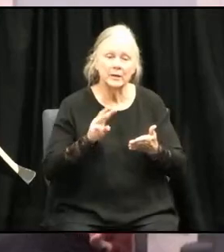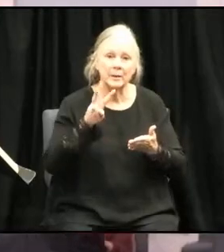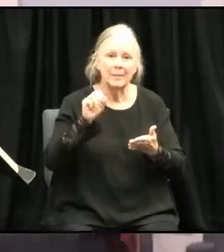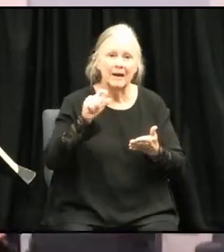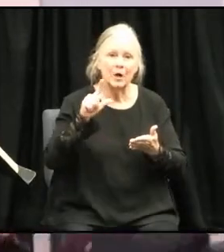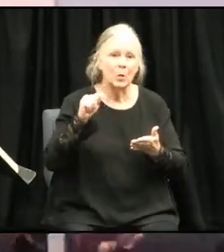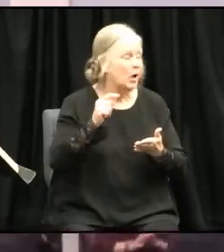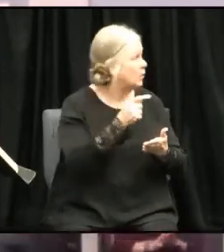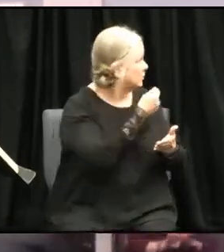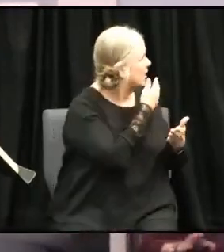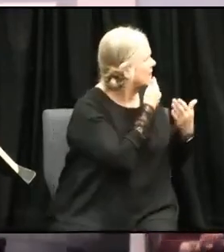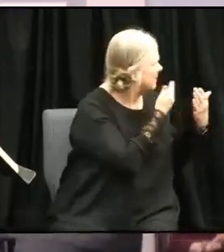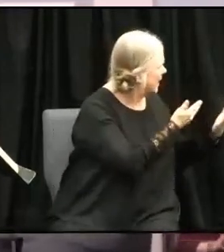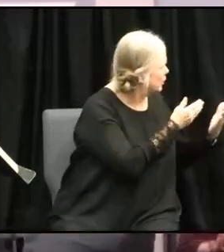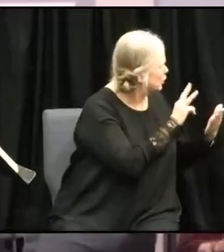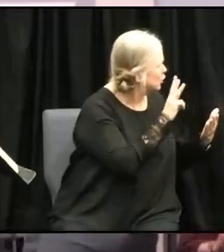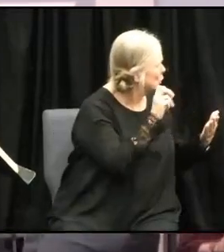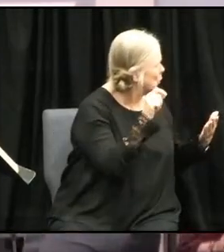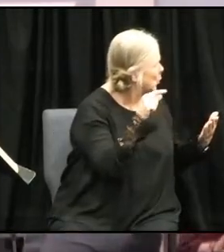you, Walt.